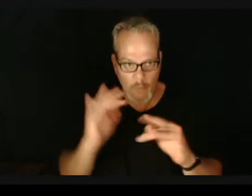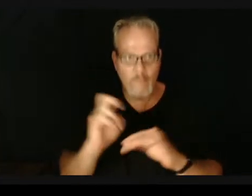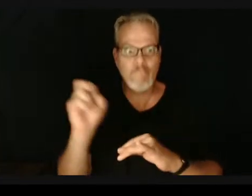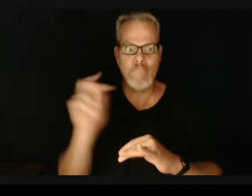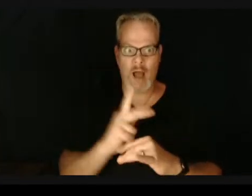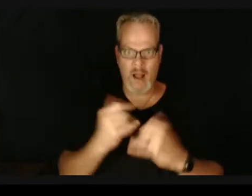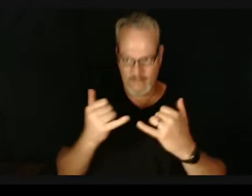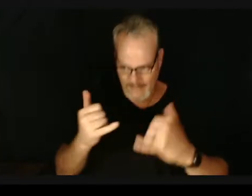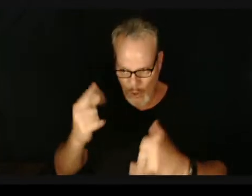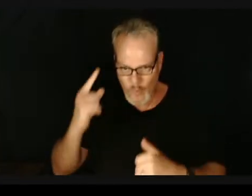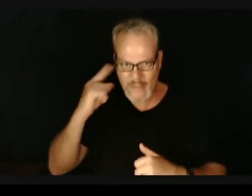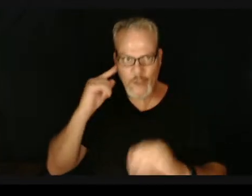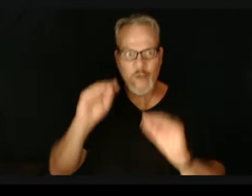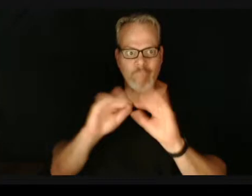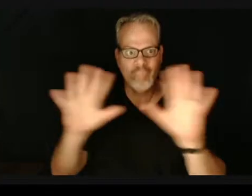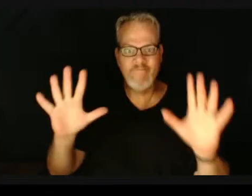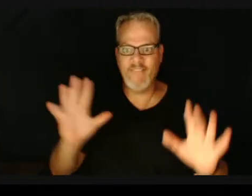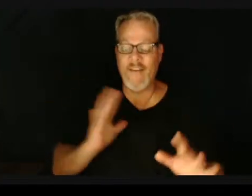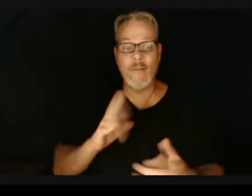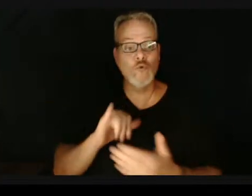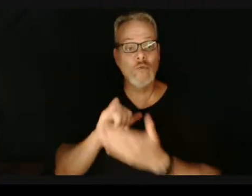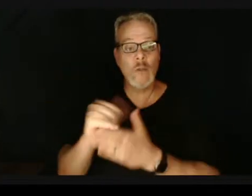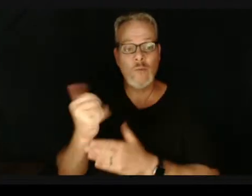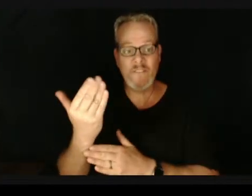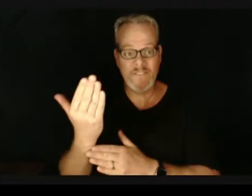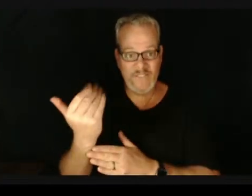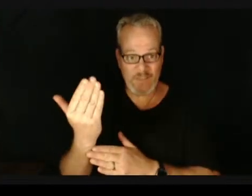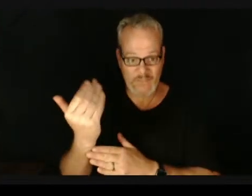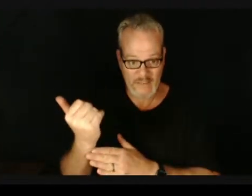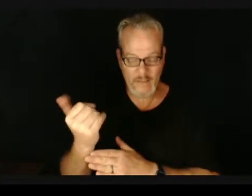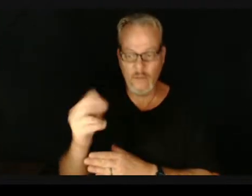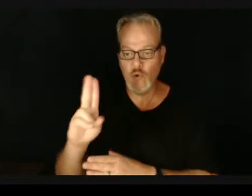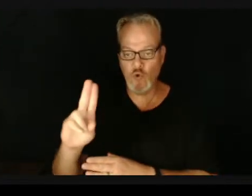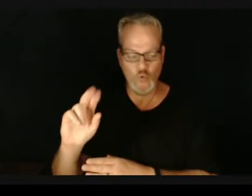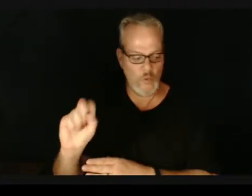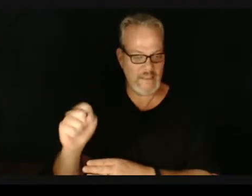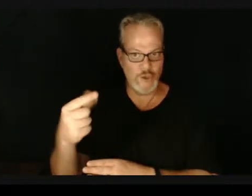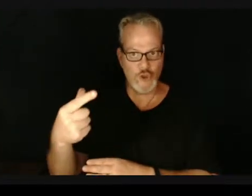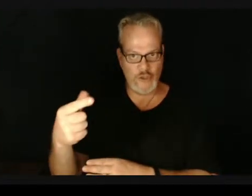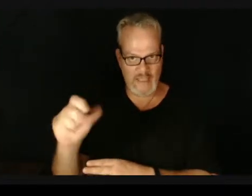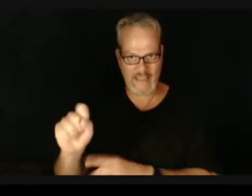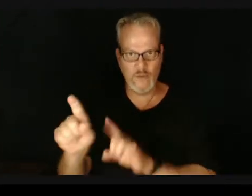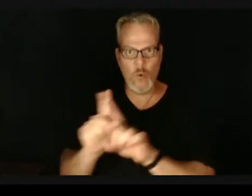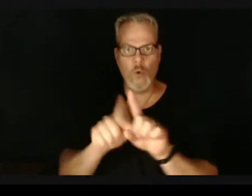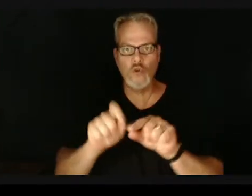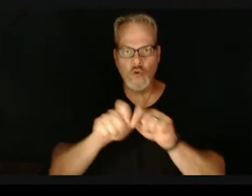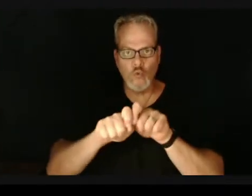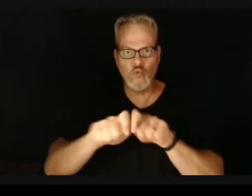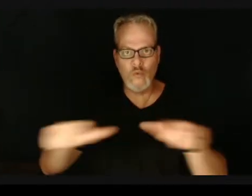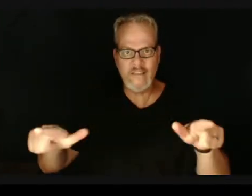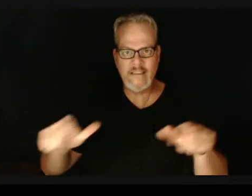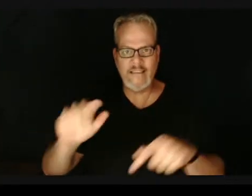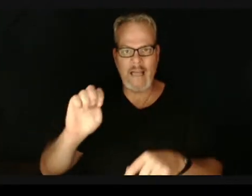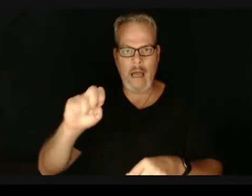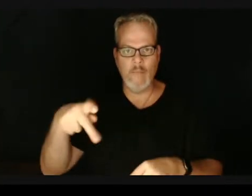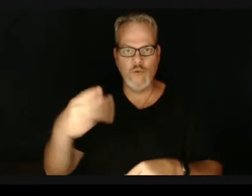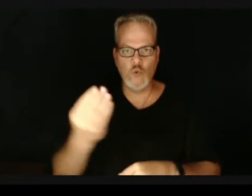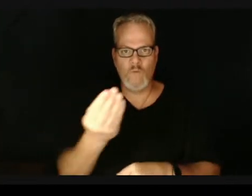well. So that was 15. The USGS also released episode 14 video.